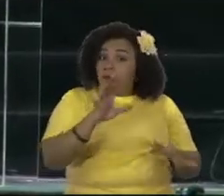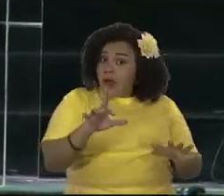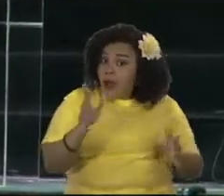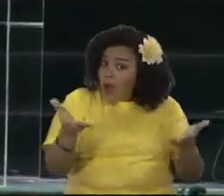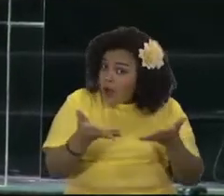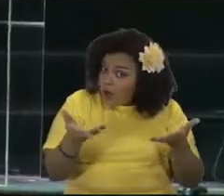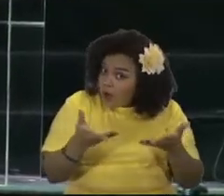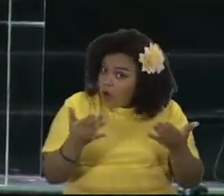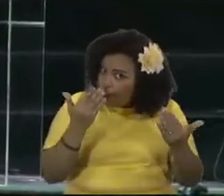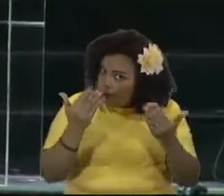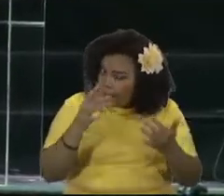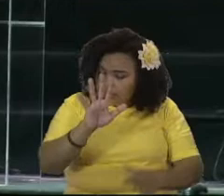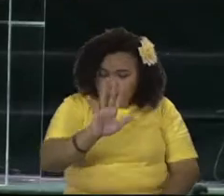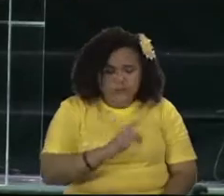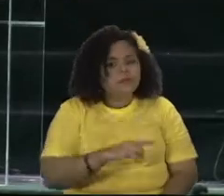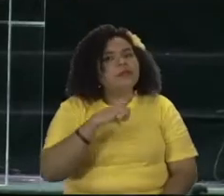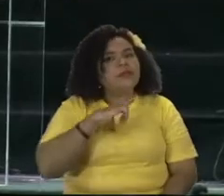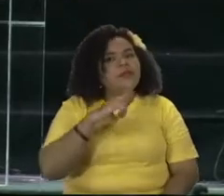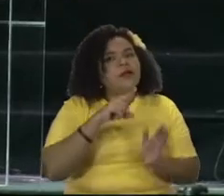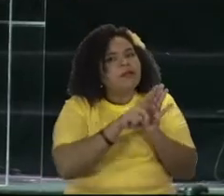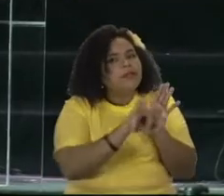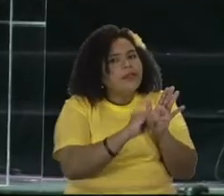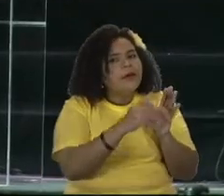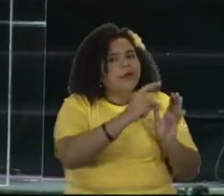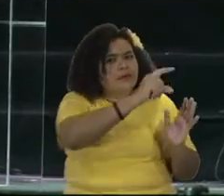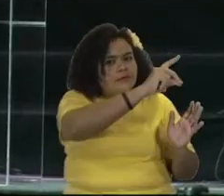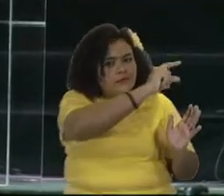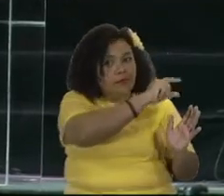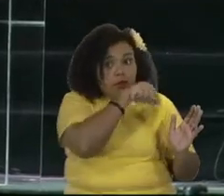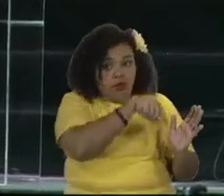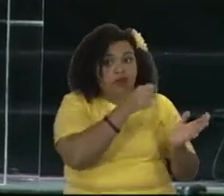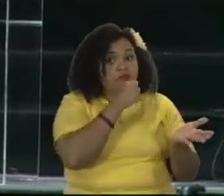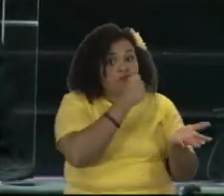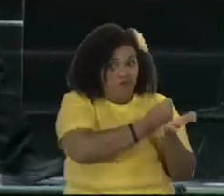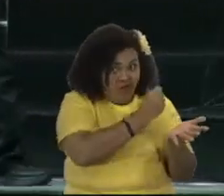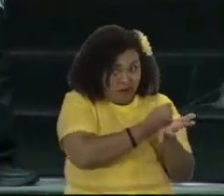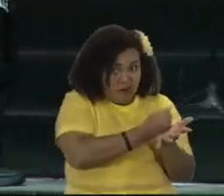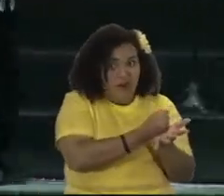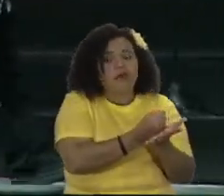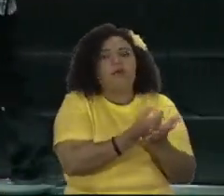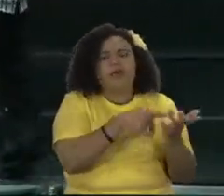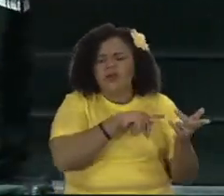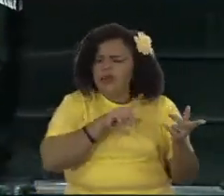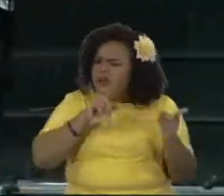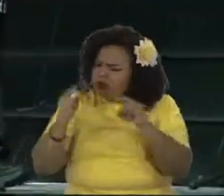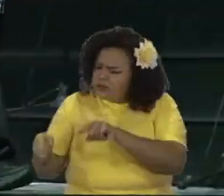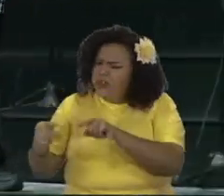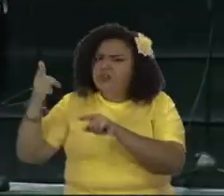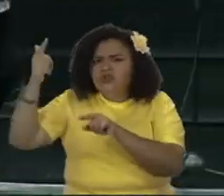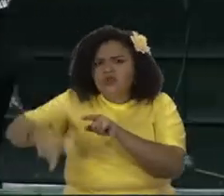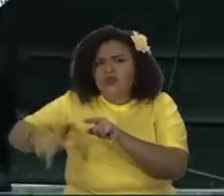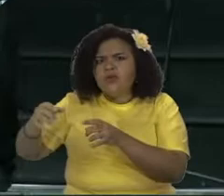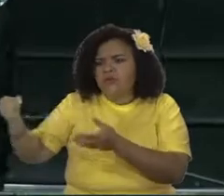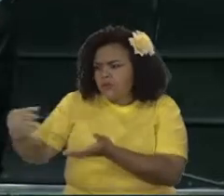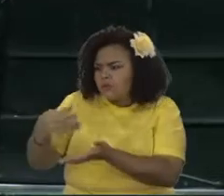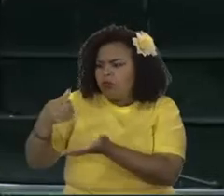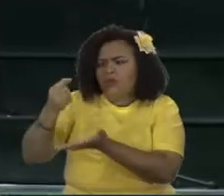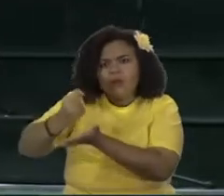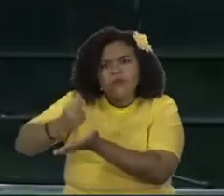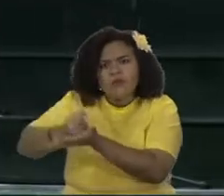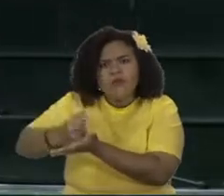New Testament. It is for us. You must obey it. For